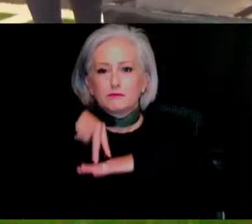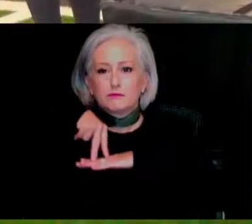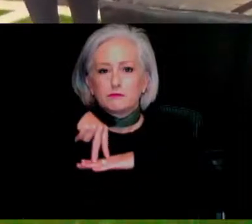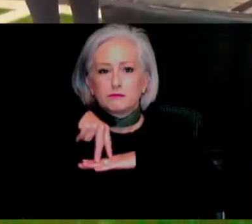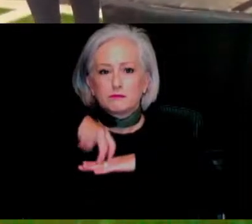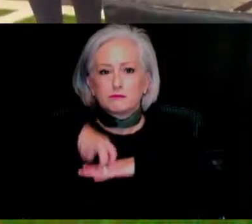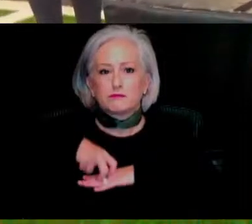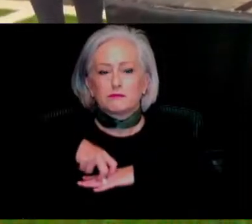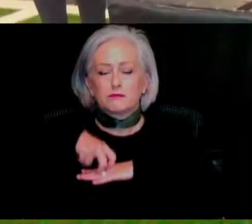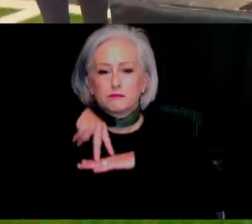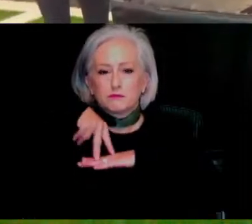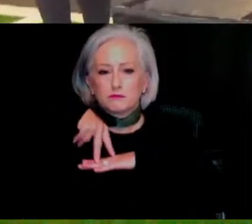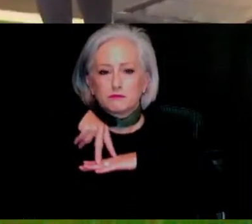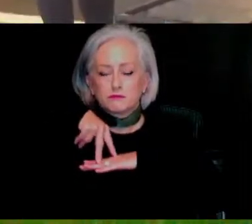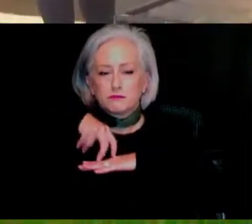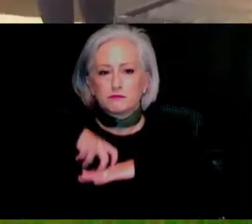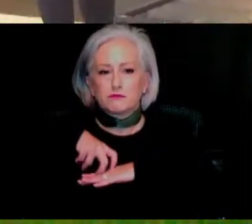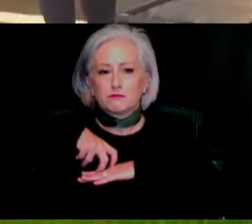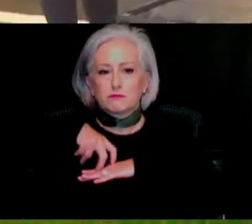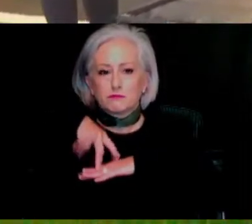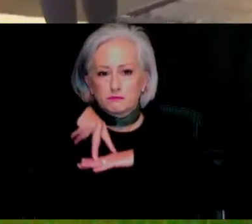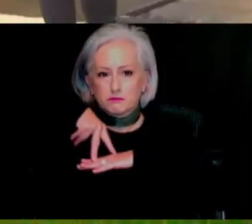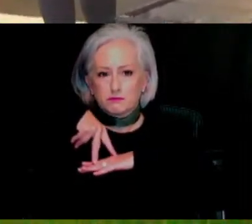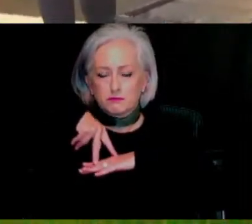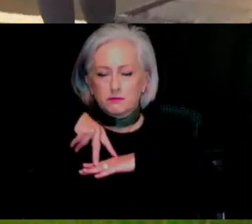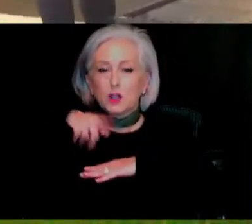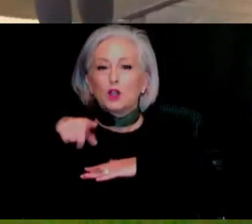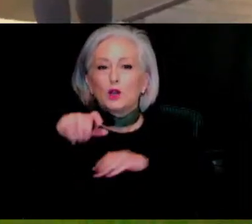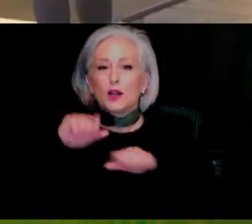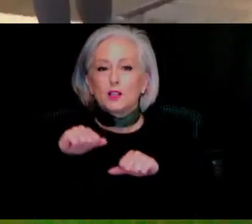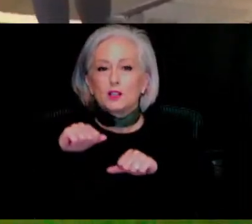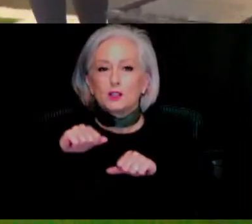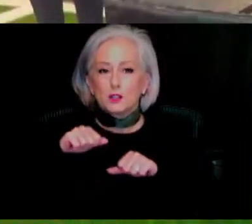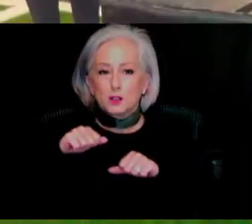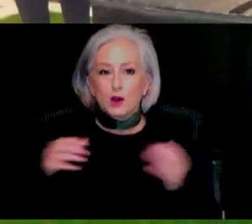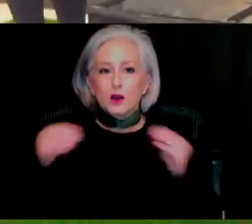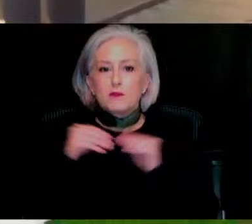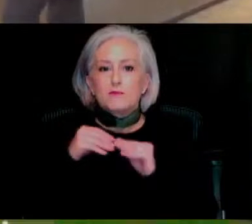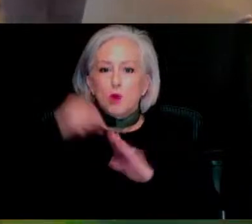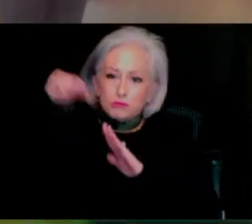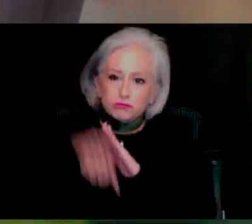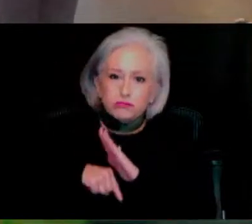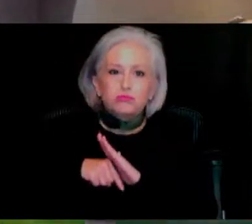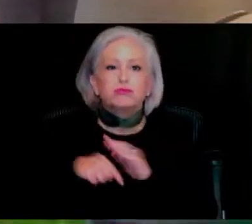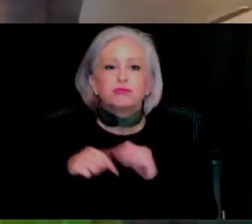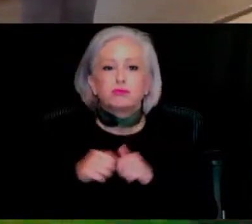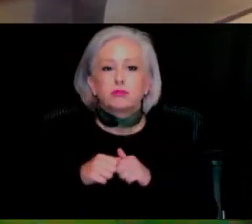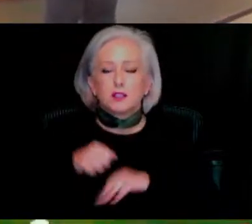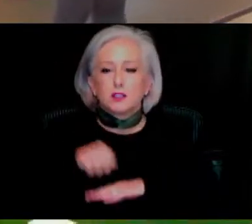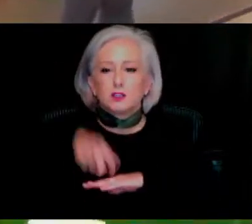squat. If you wanted to take that to a super high intensity home version, you can do a jump squat.